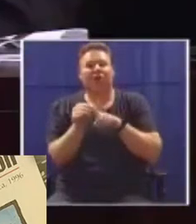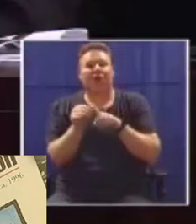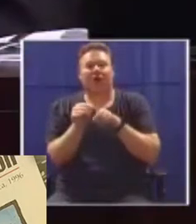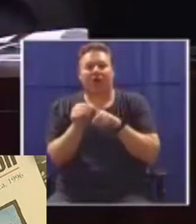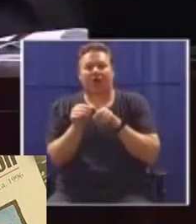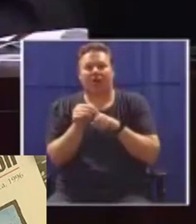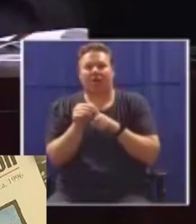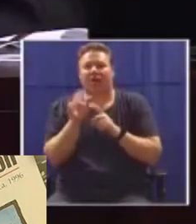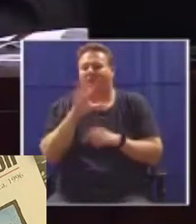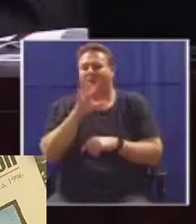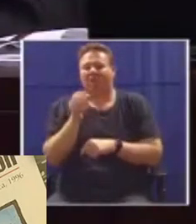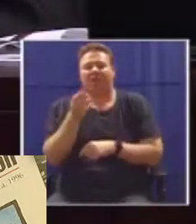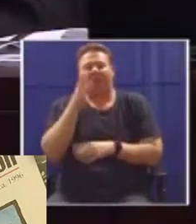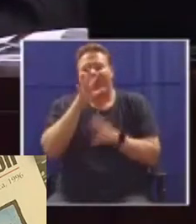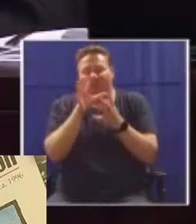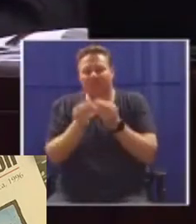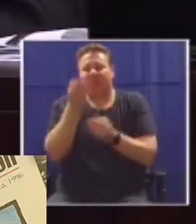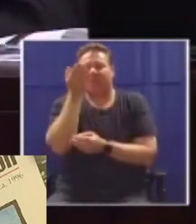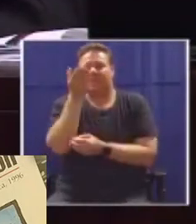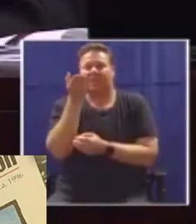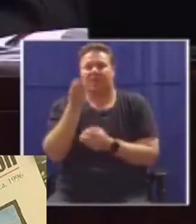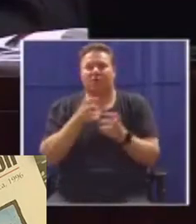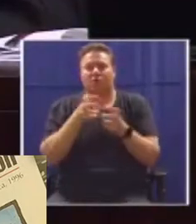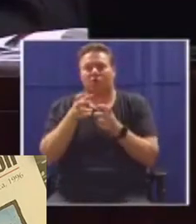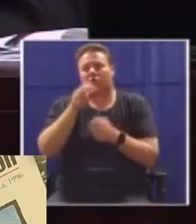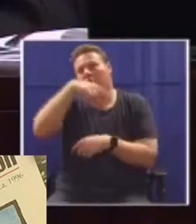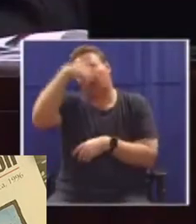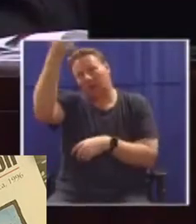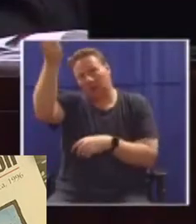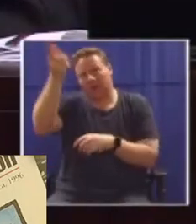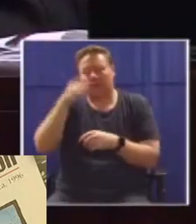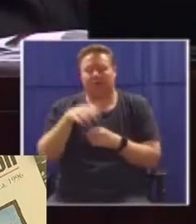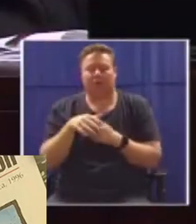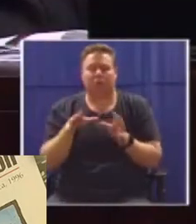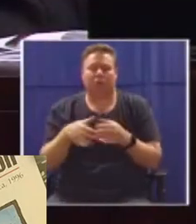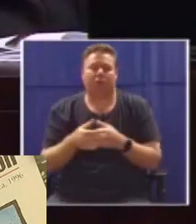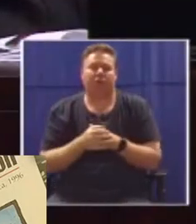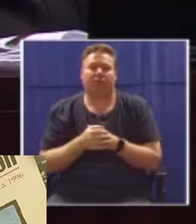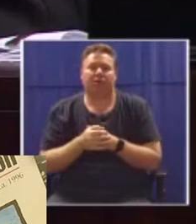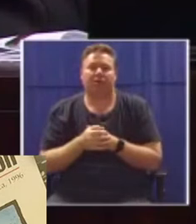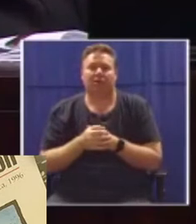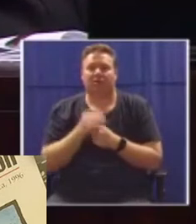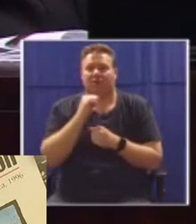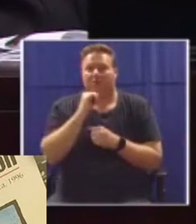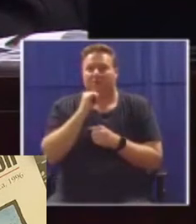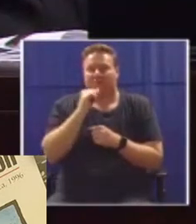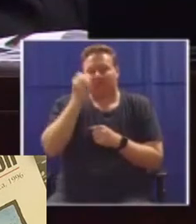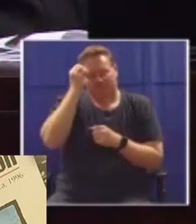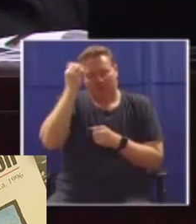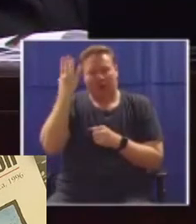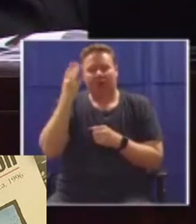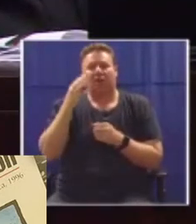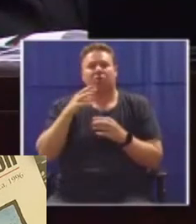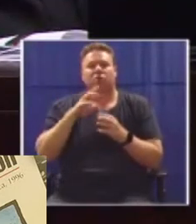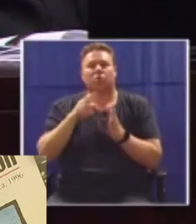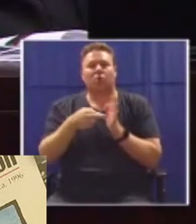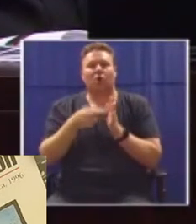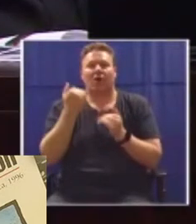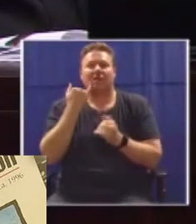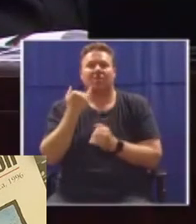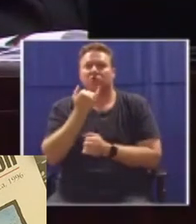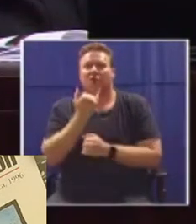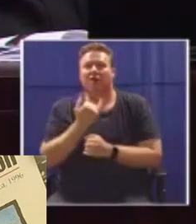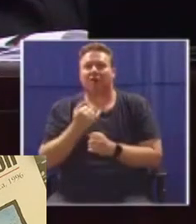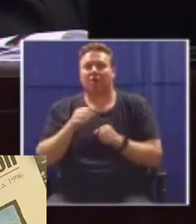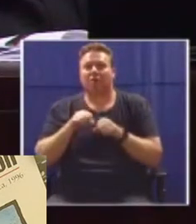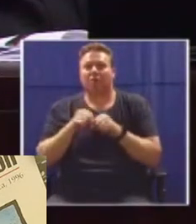has everything and it's in the control of somebody else. Let us not forget the role of Israel in breaking